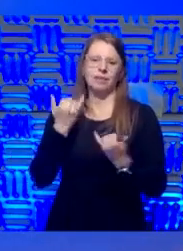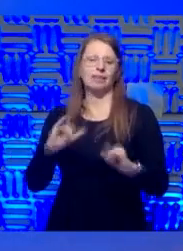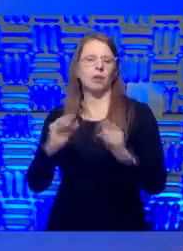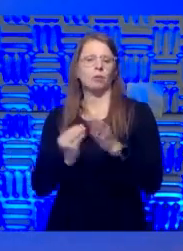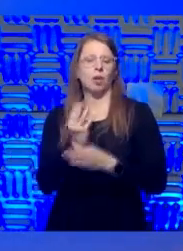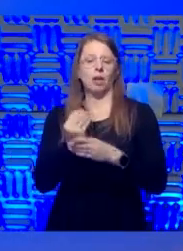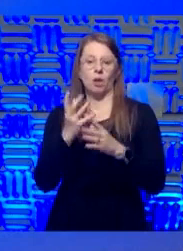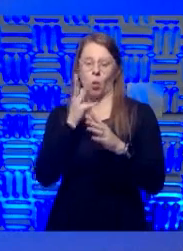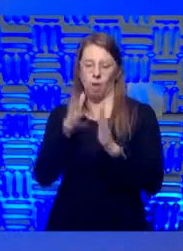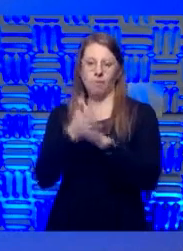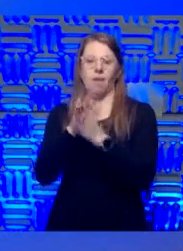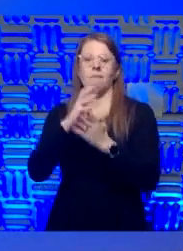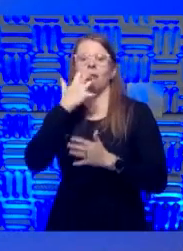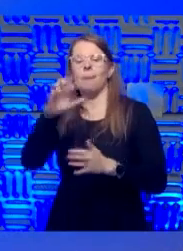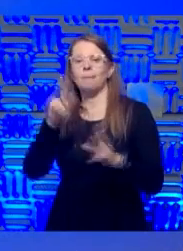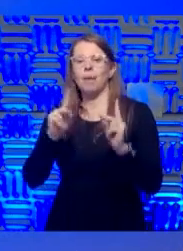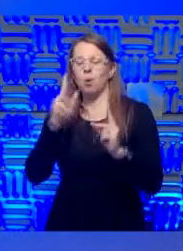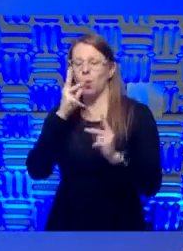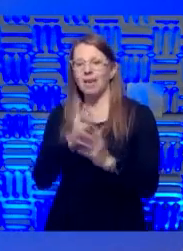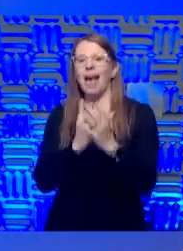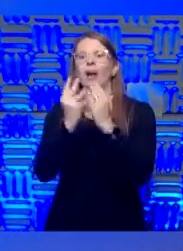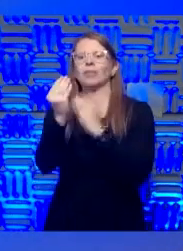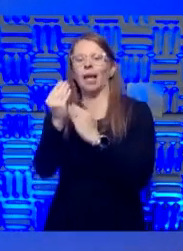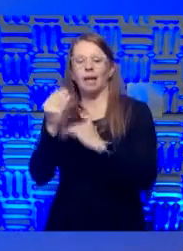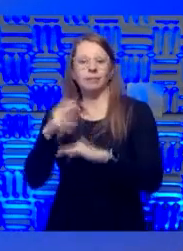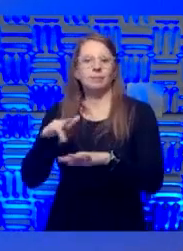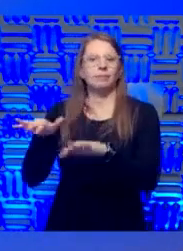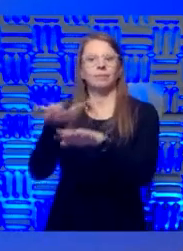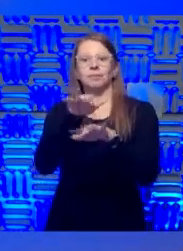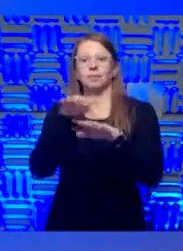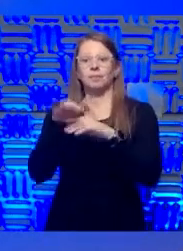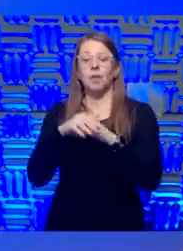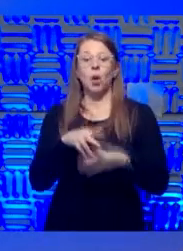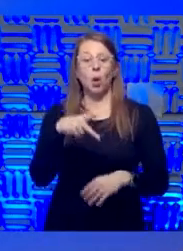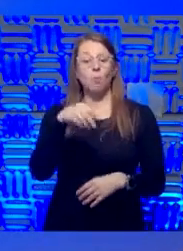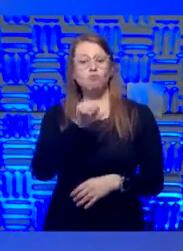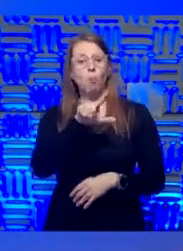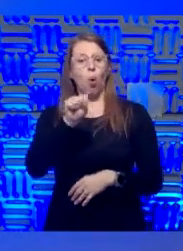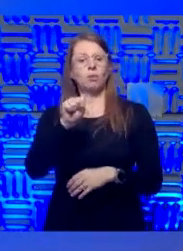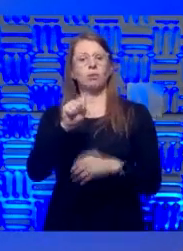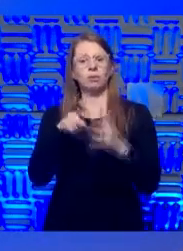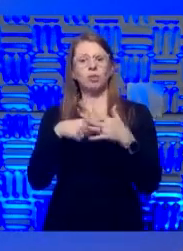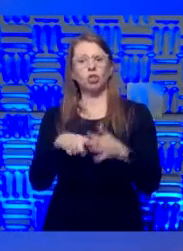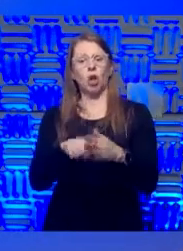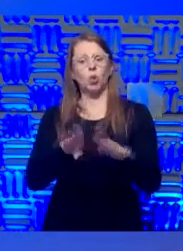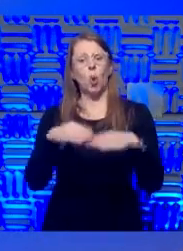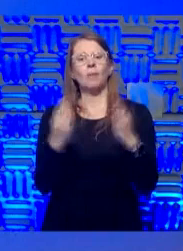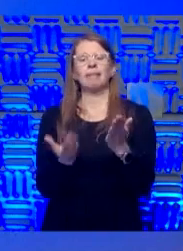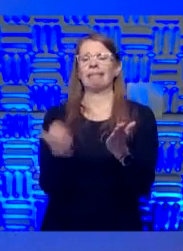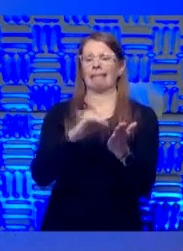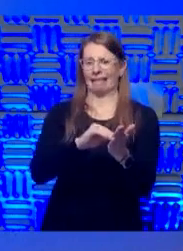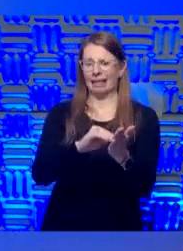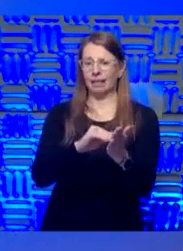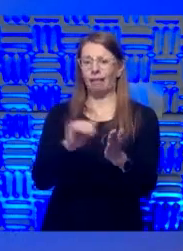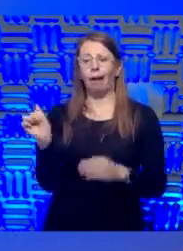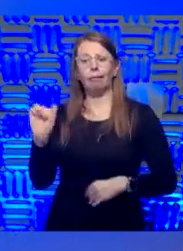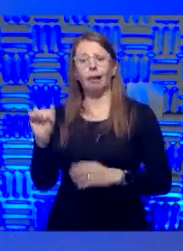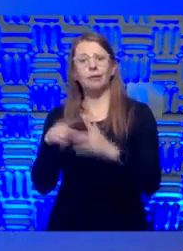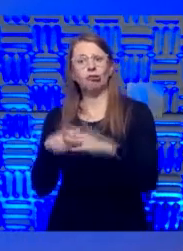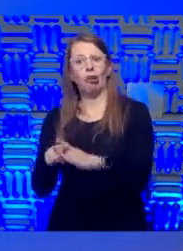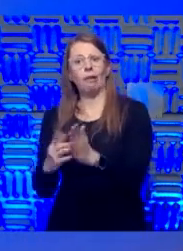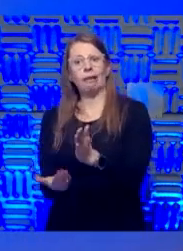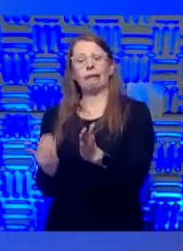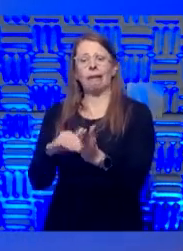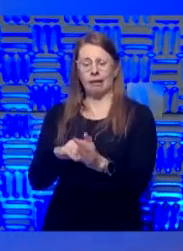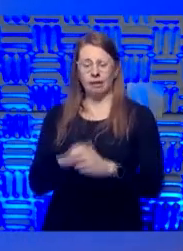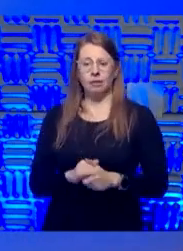be hot. People are going to be moving outside. Pools, I think, are starting to reopen. Obviously, athletics is starting.